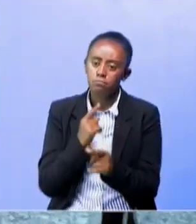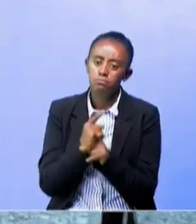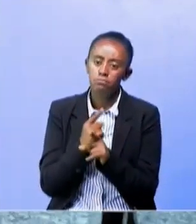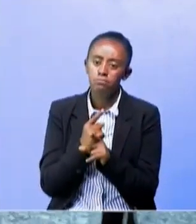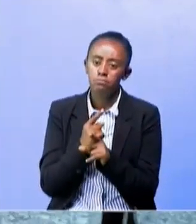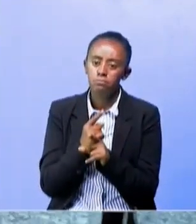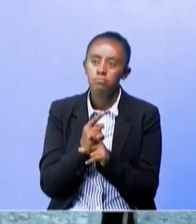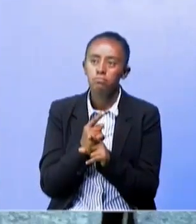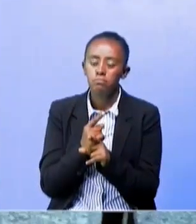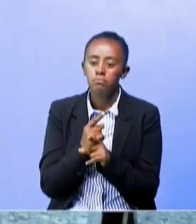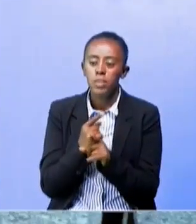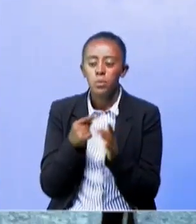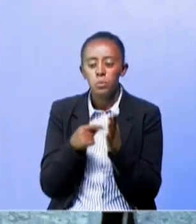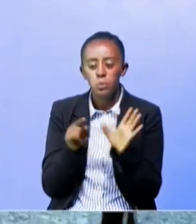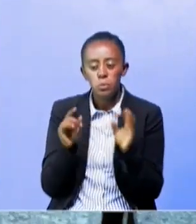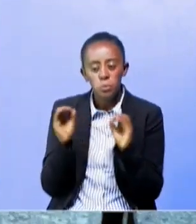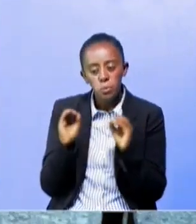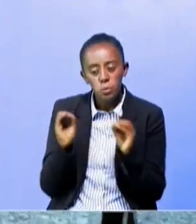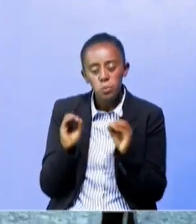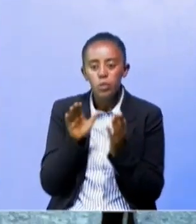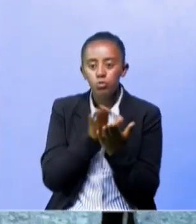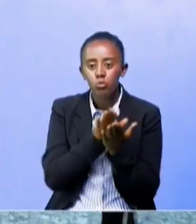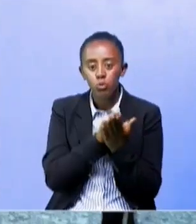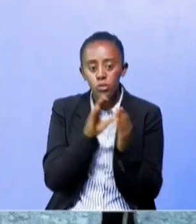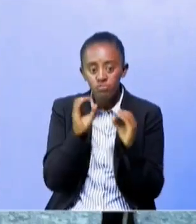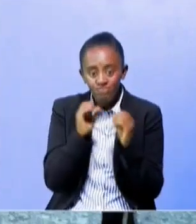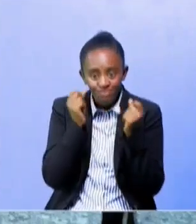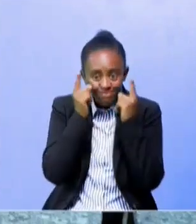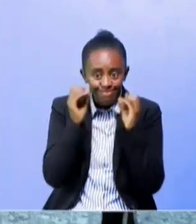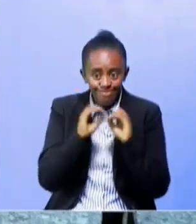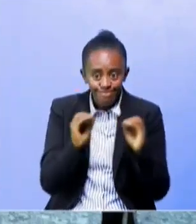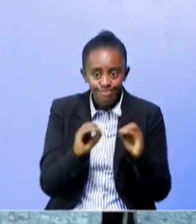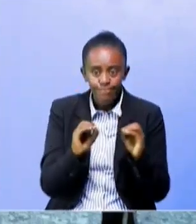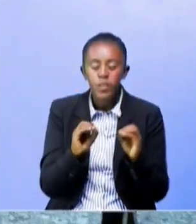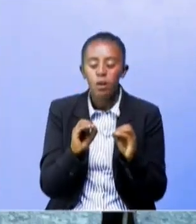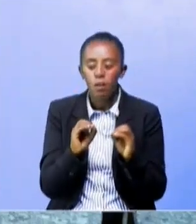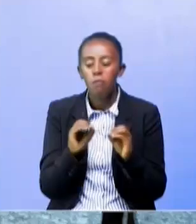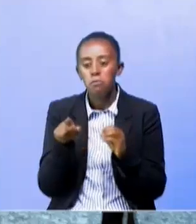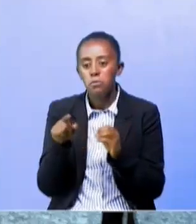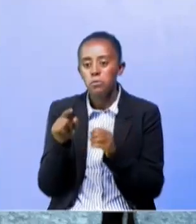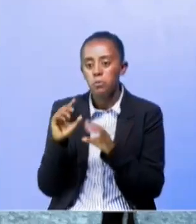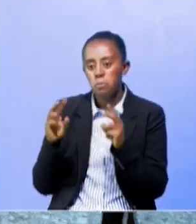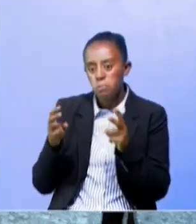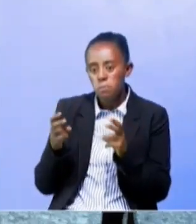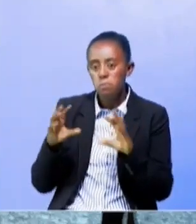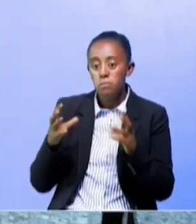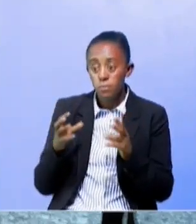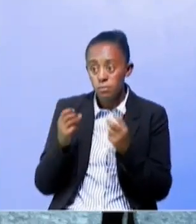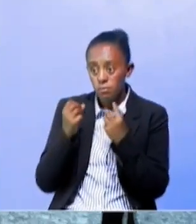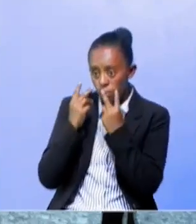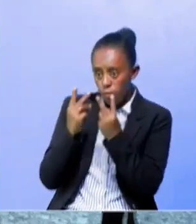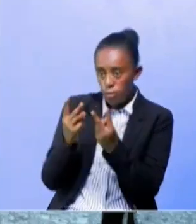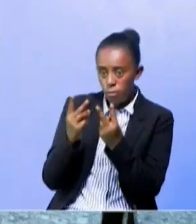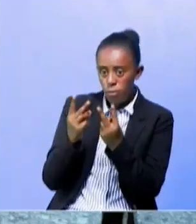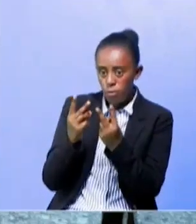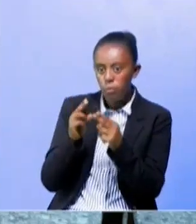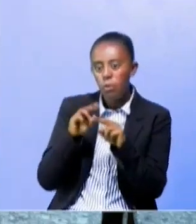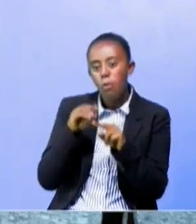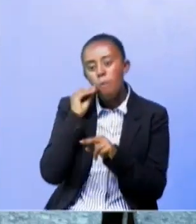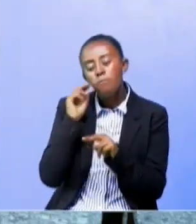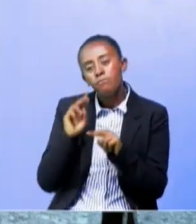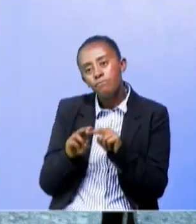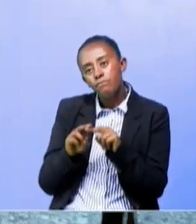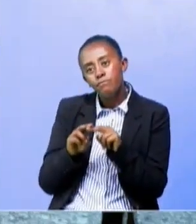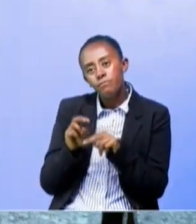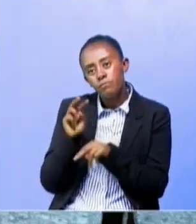which is not clear at school in your classroom while you are attending a kind of subject. When it comes to sitting at home, you